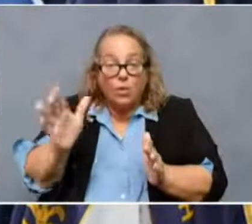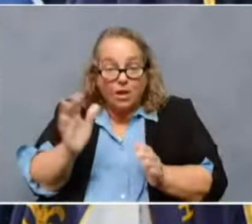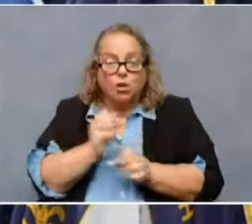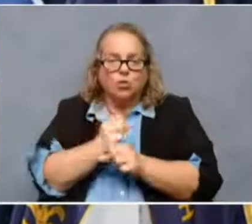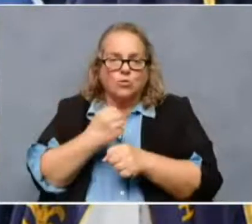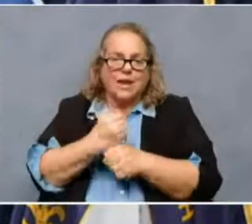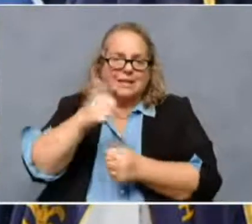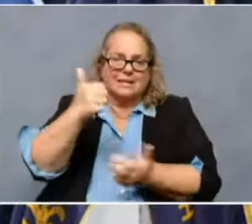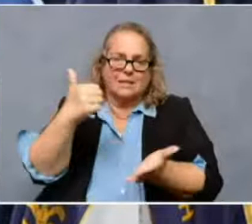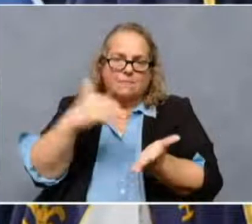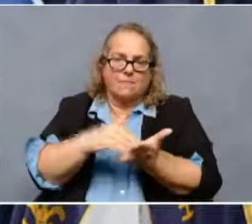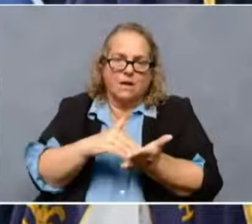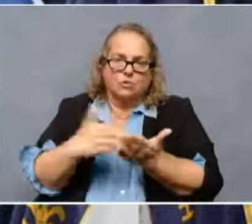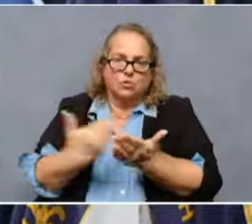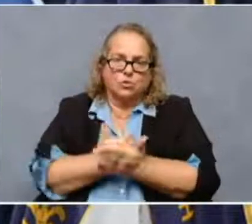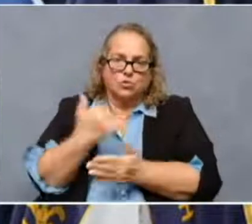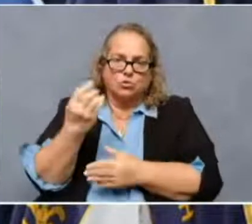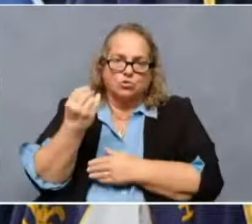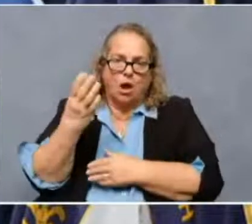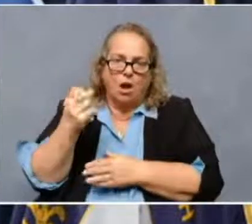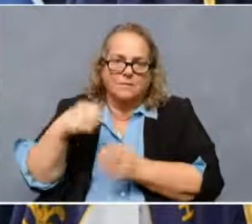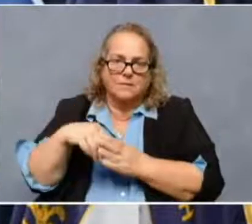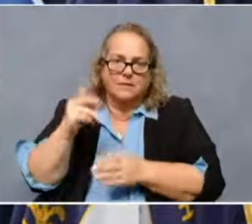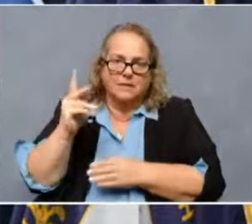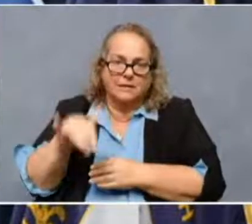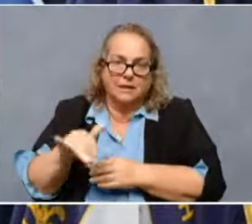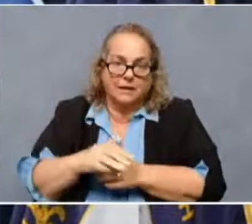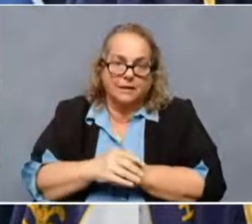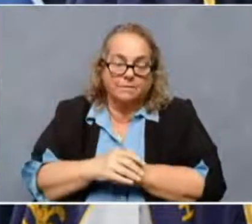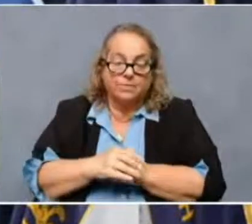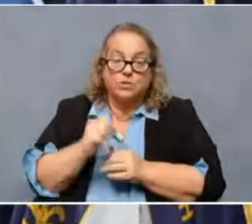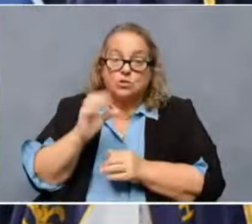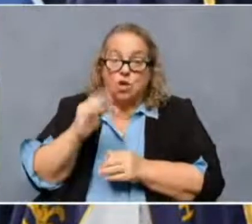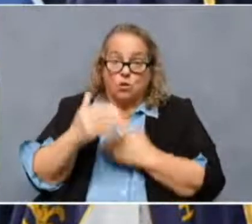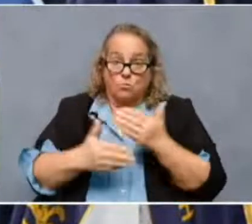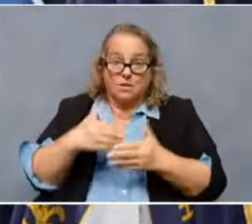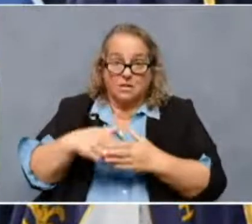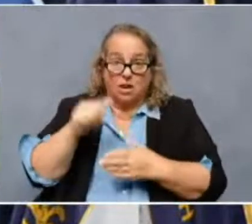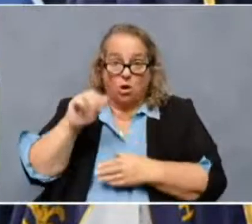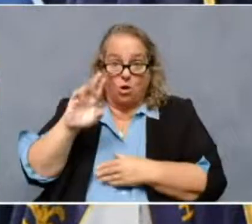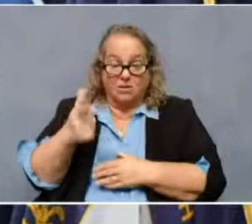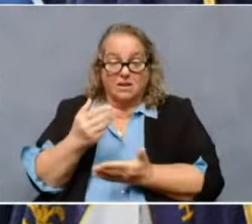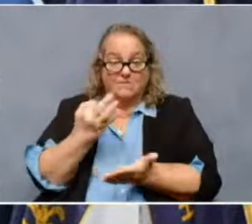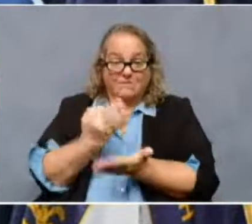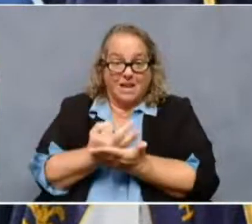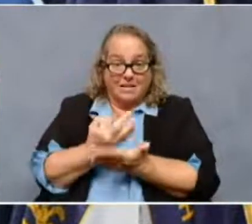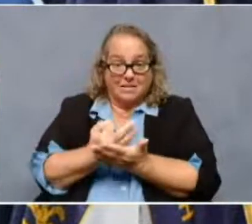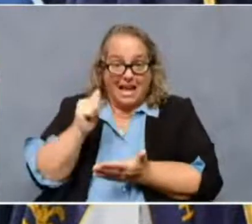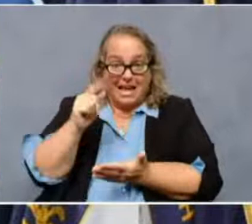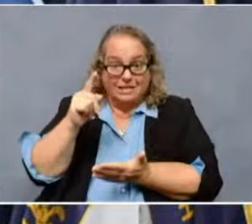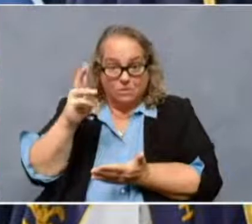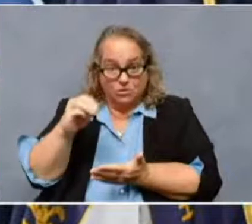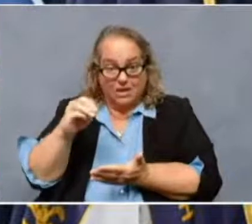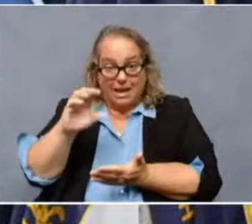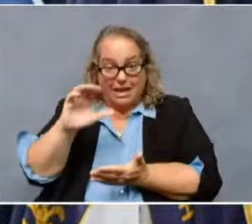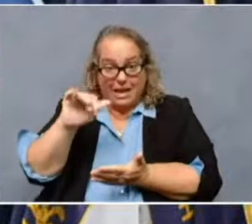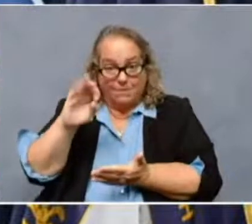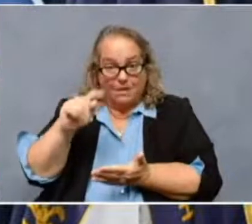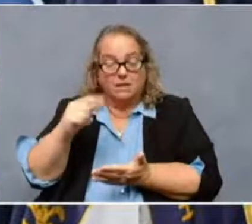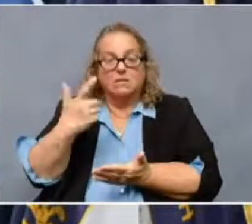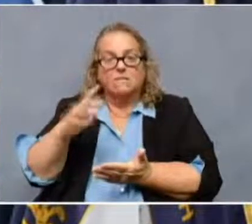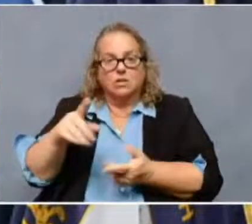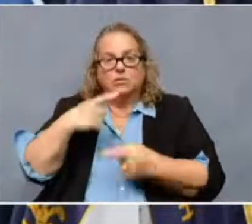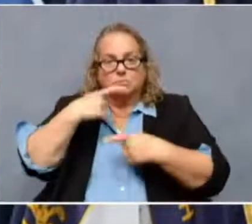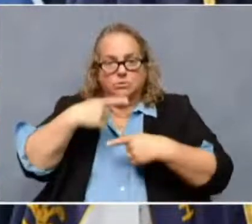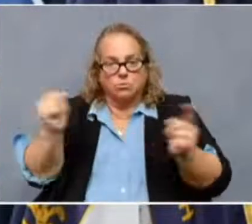in Kentucky. So the process in August, the Finance Administration Cabinet issued a request for proposal for the first